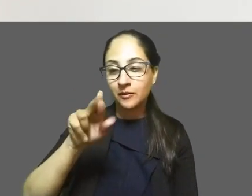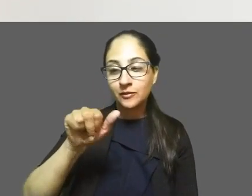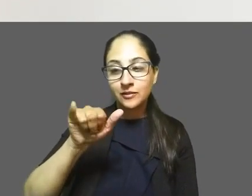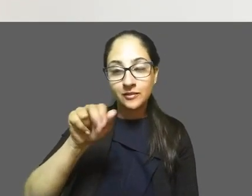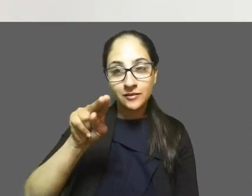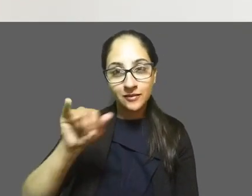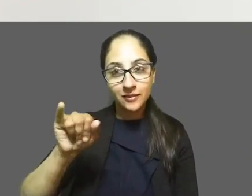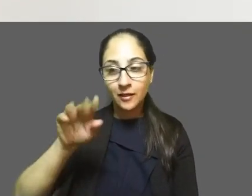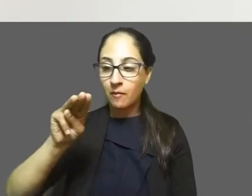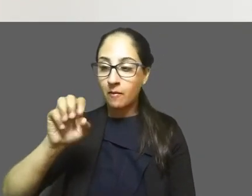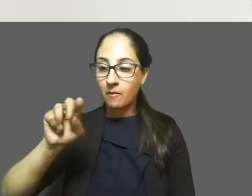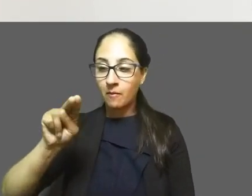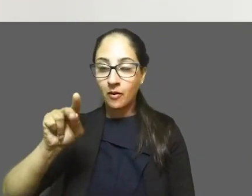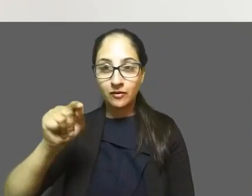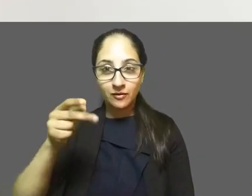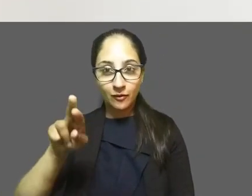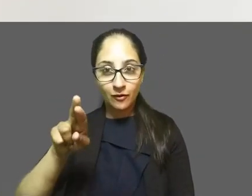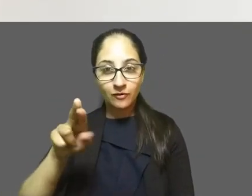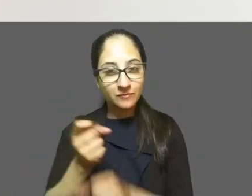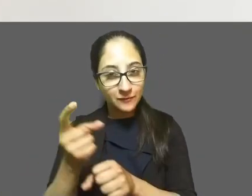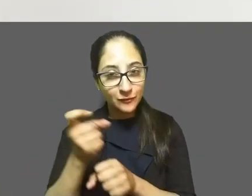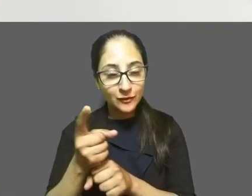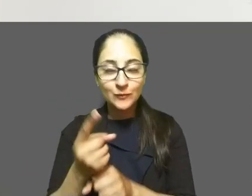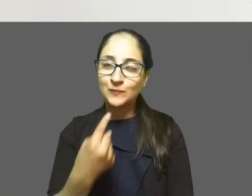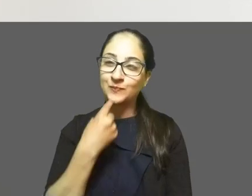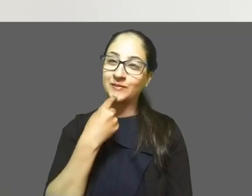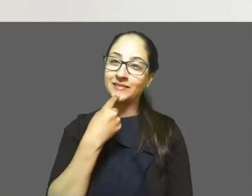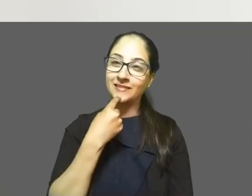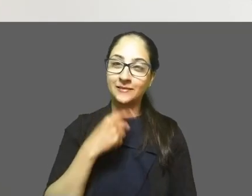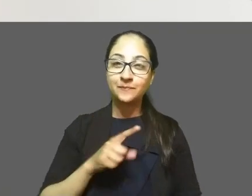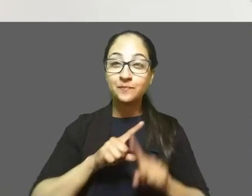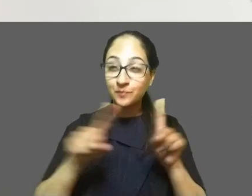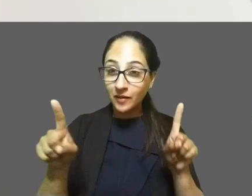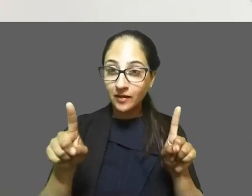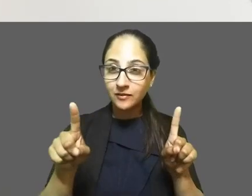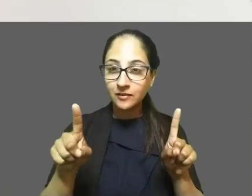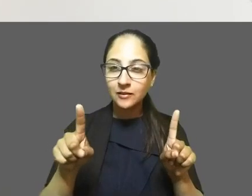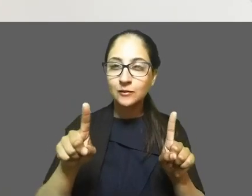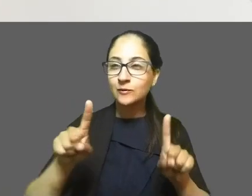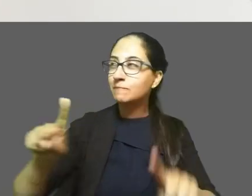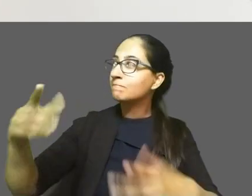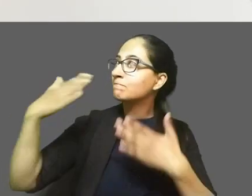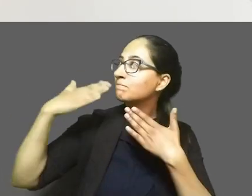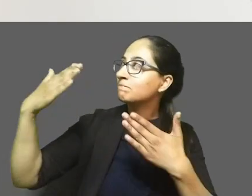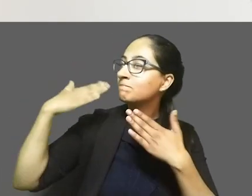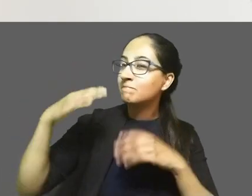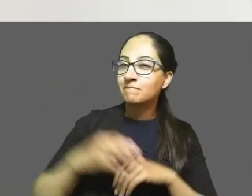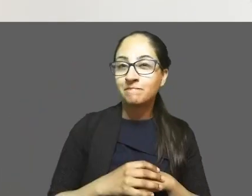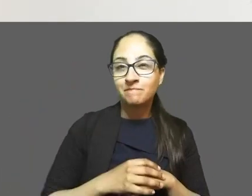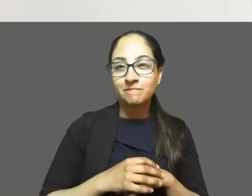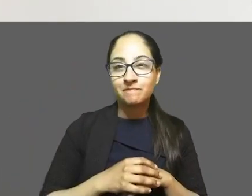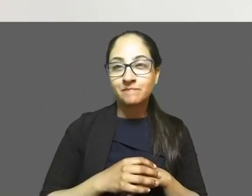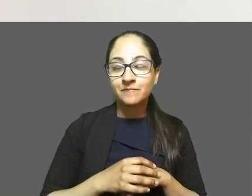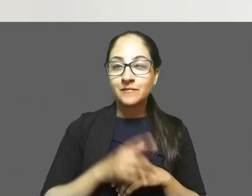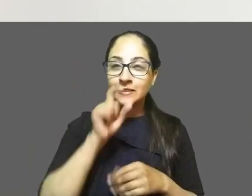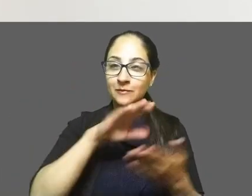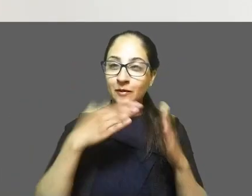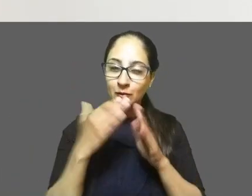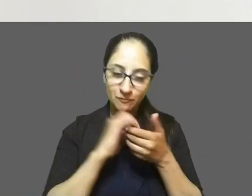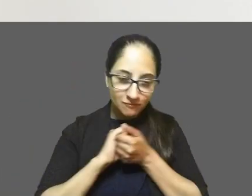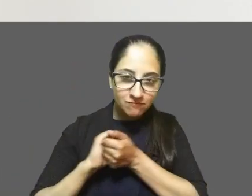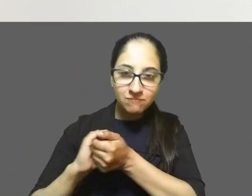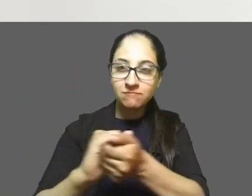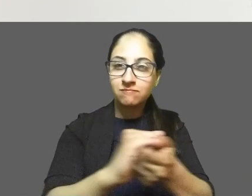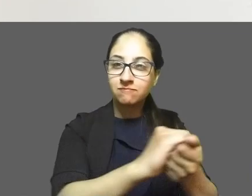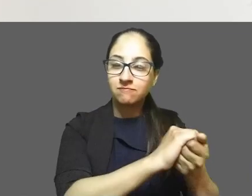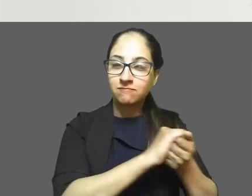biryani and montar that we are always spoiled with. But we are so grateful that the Jamaat has come together in a